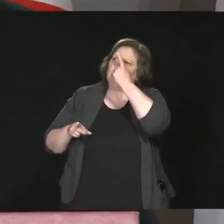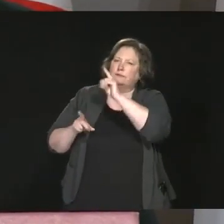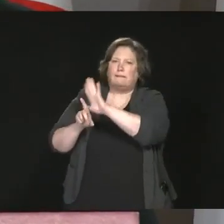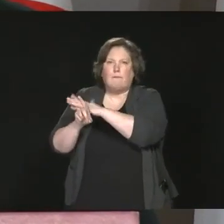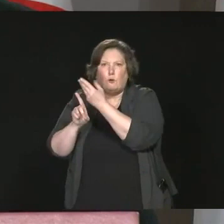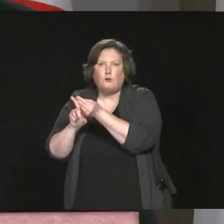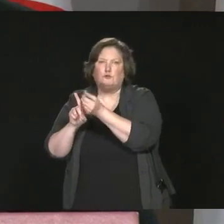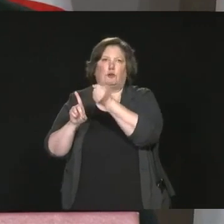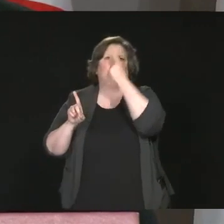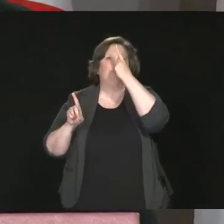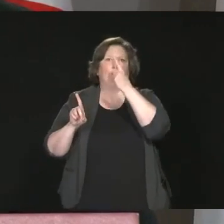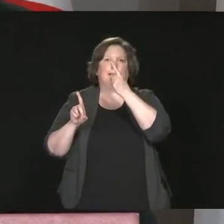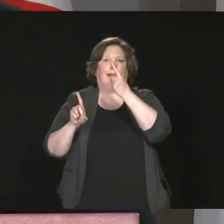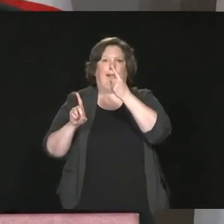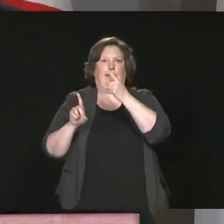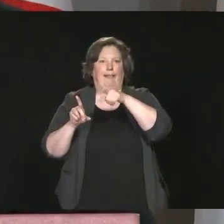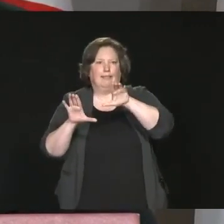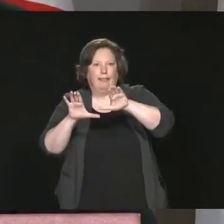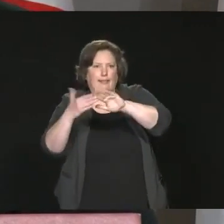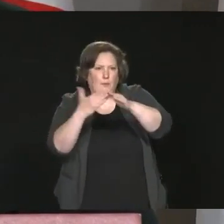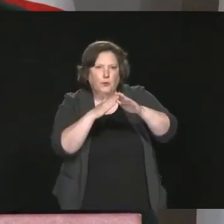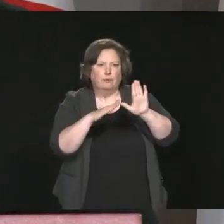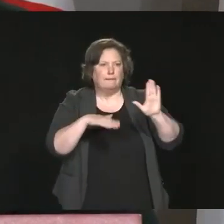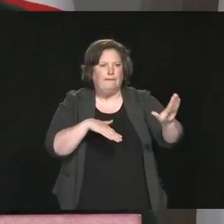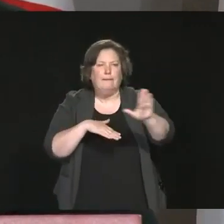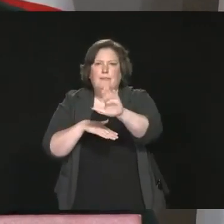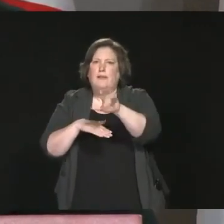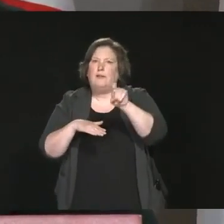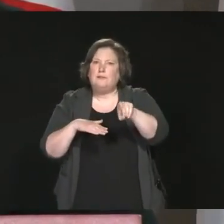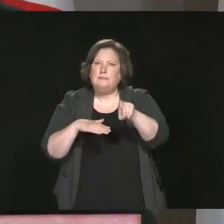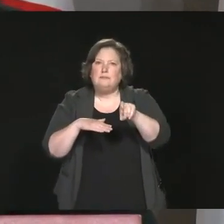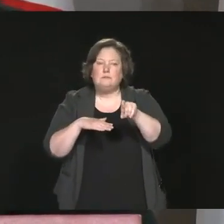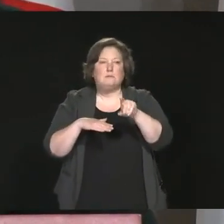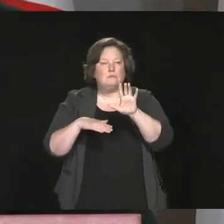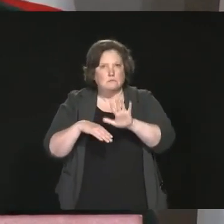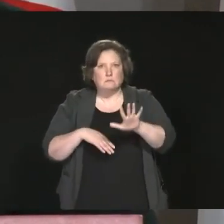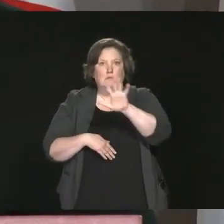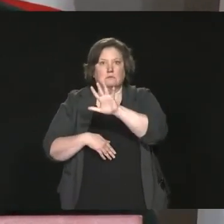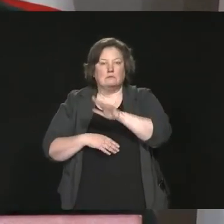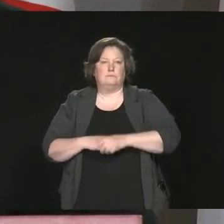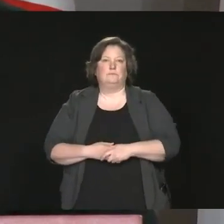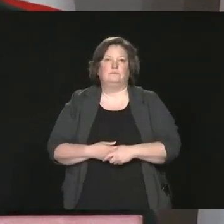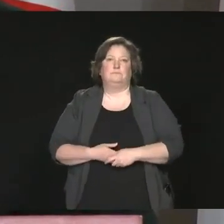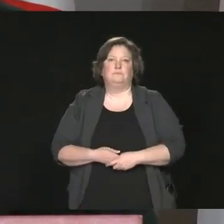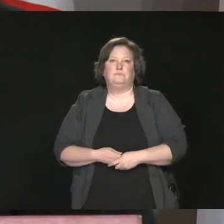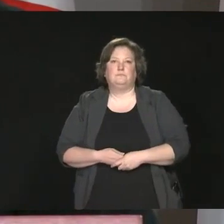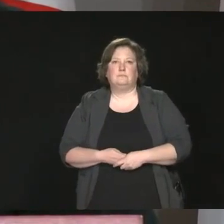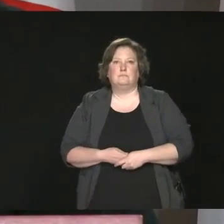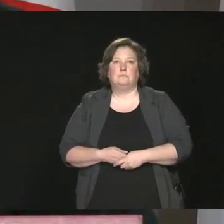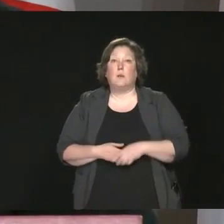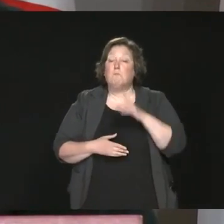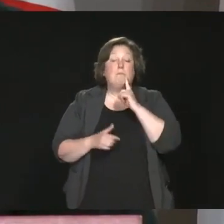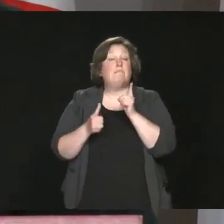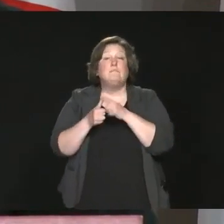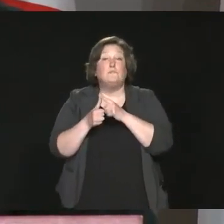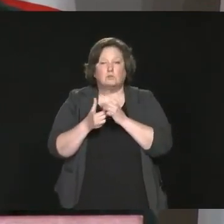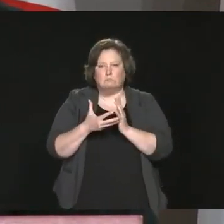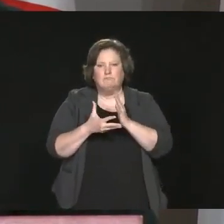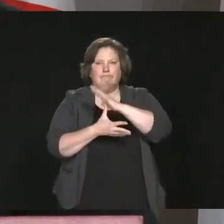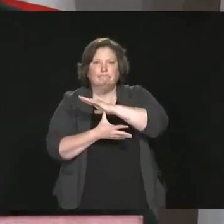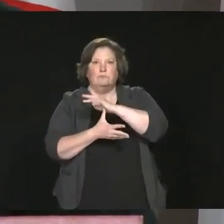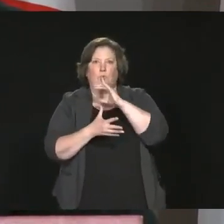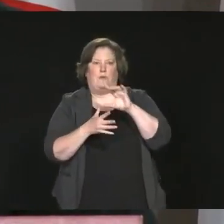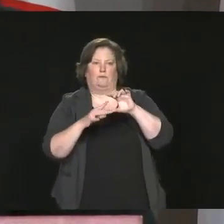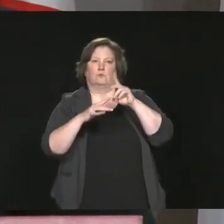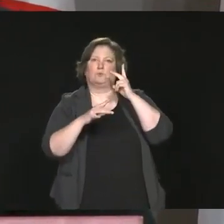also needs to ensure that we address those social conditions that give rise to injustice, that give rise